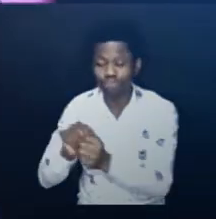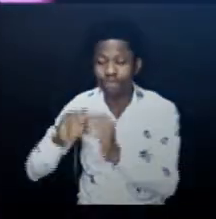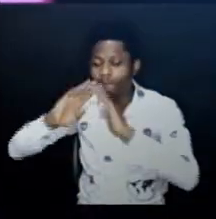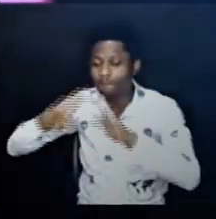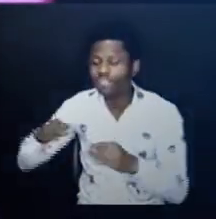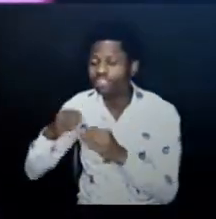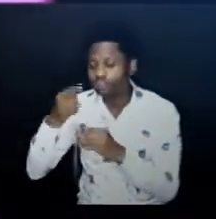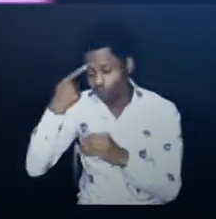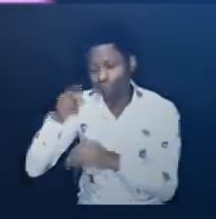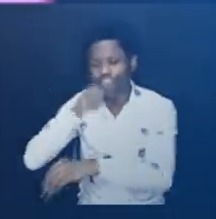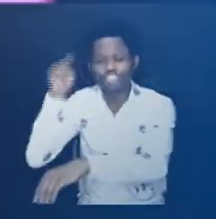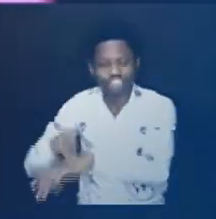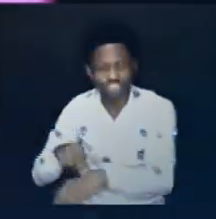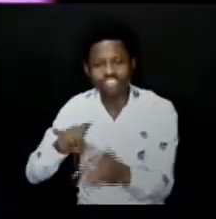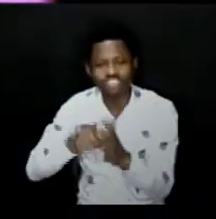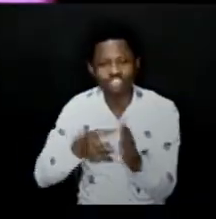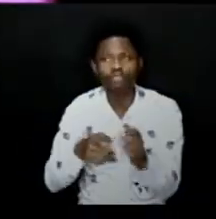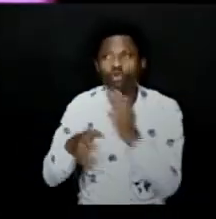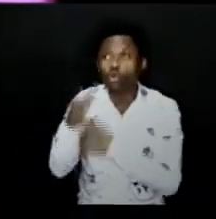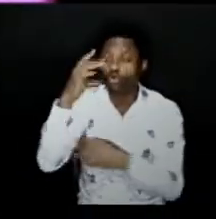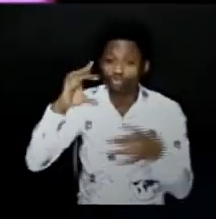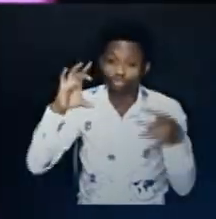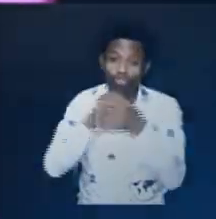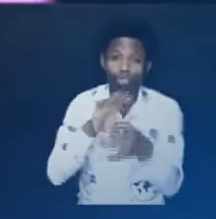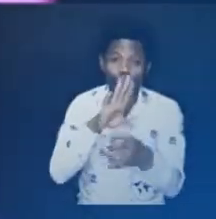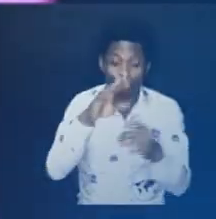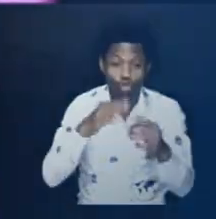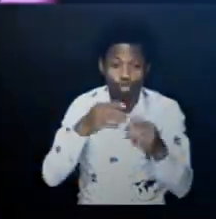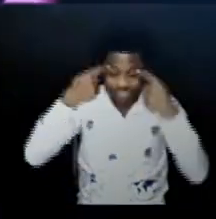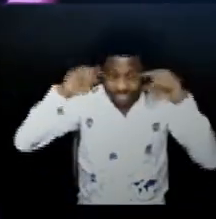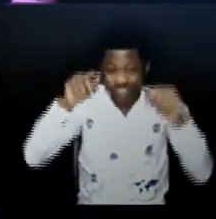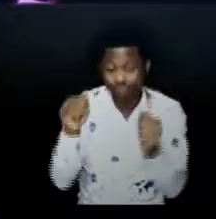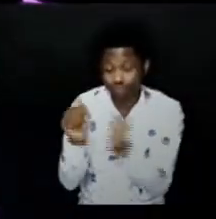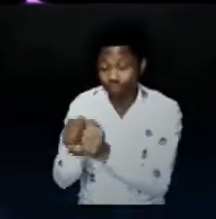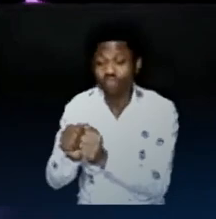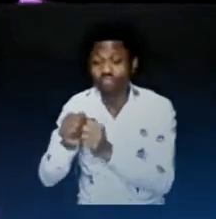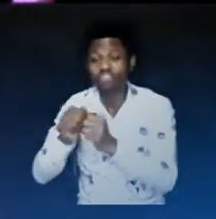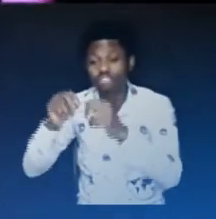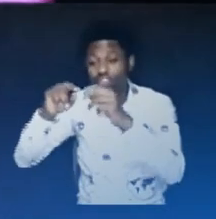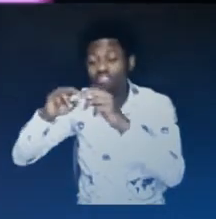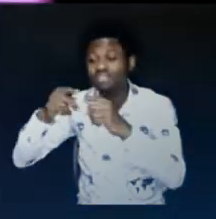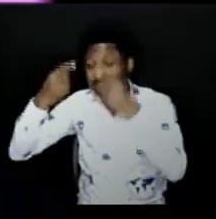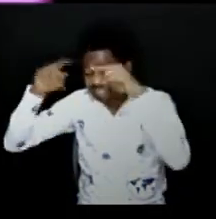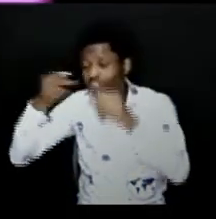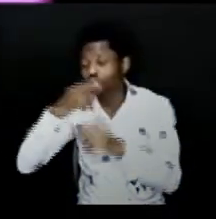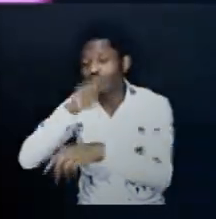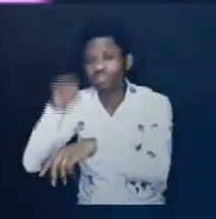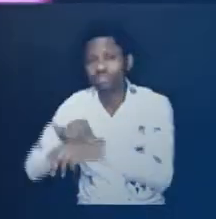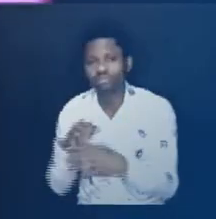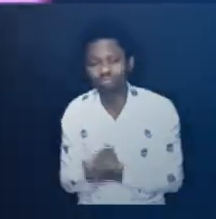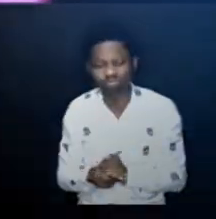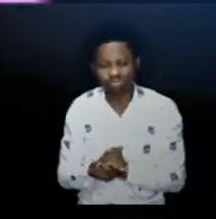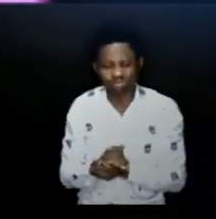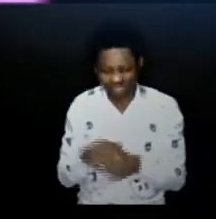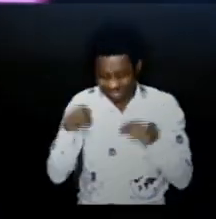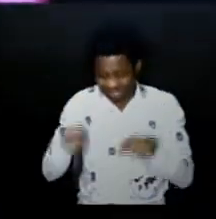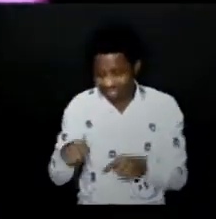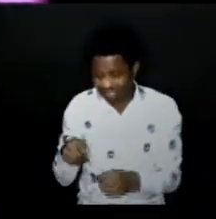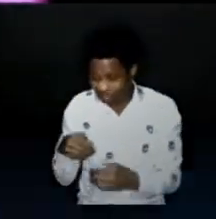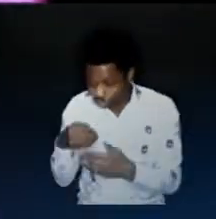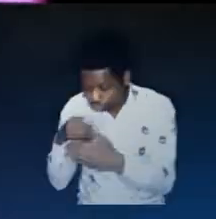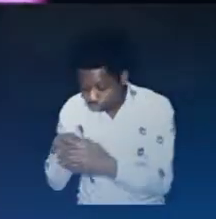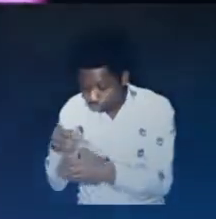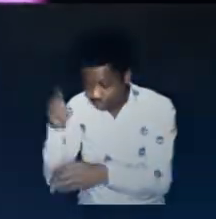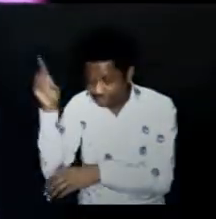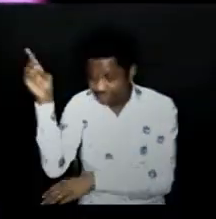of the land. So don't say that me, I don't care. This coming election, don't tell yourself, I will not vote. Pray